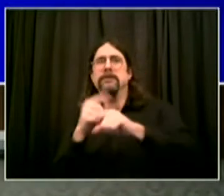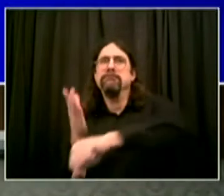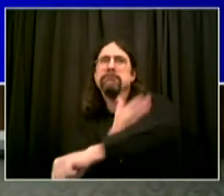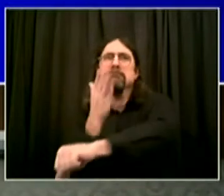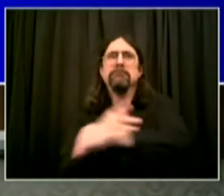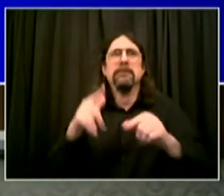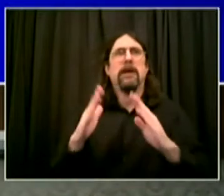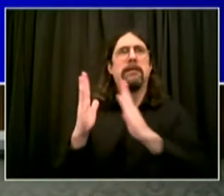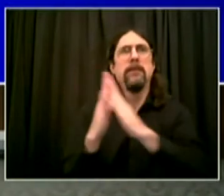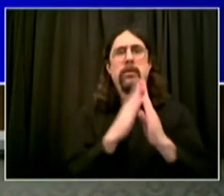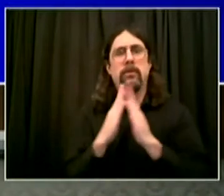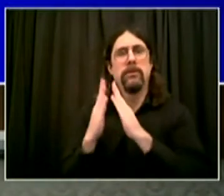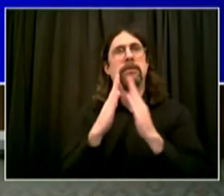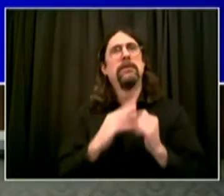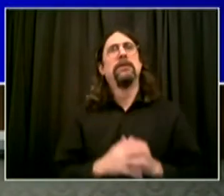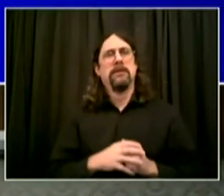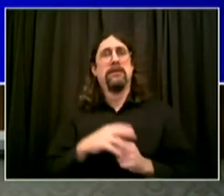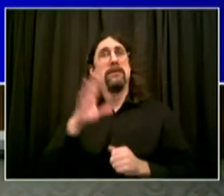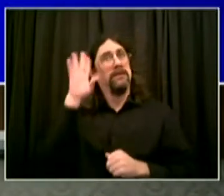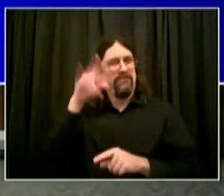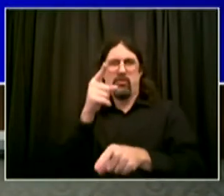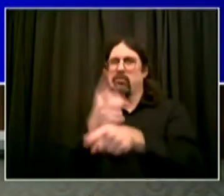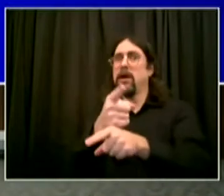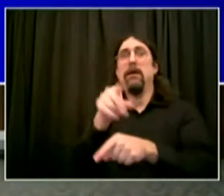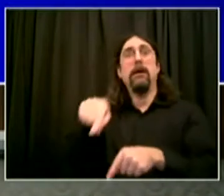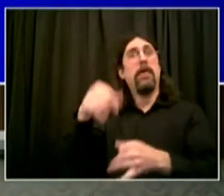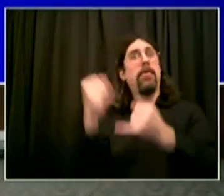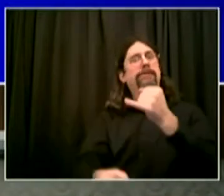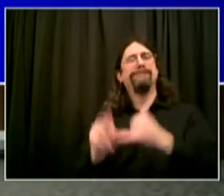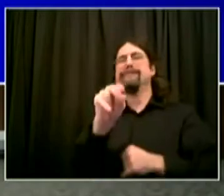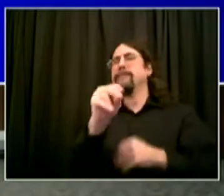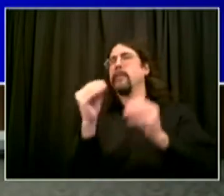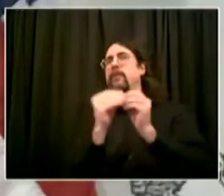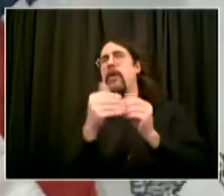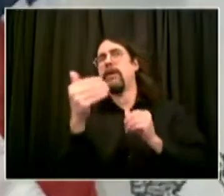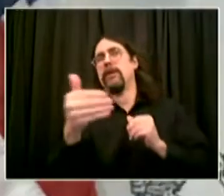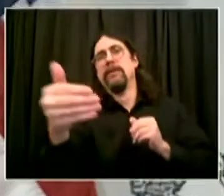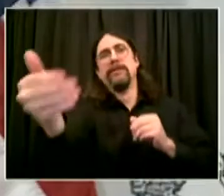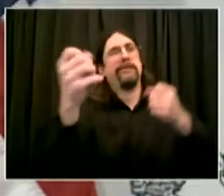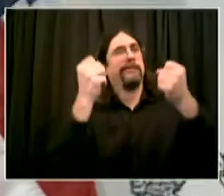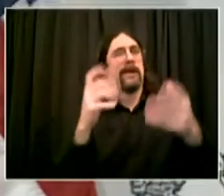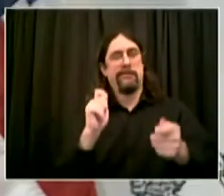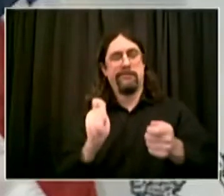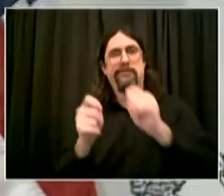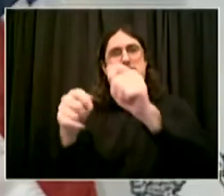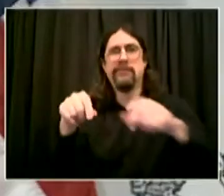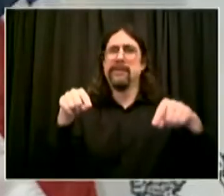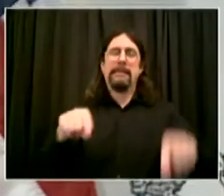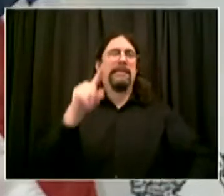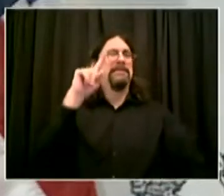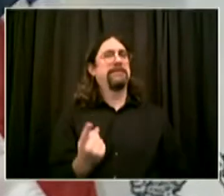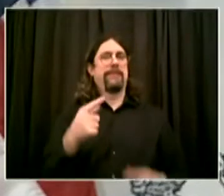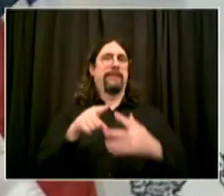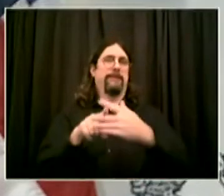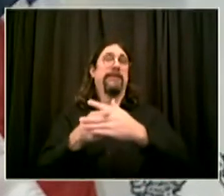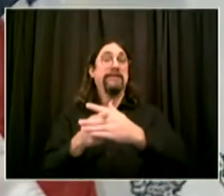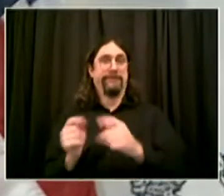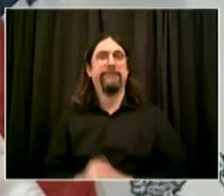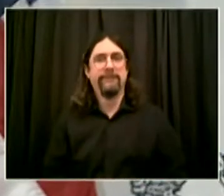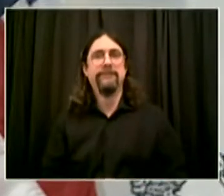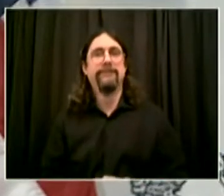coming weeks and months. This is just a beginning, I assure you. Thank you so much. And now I want to turn to